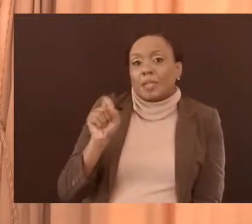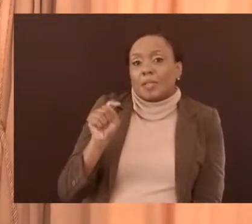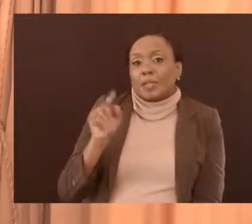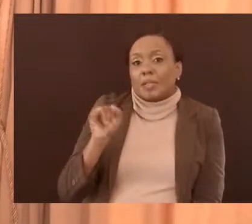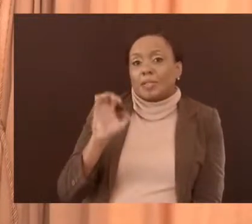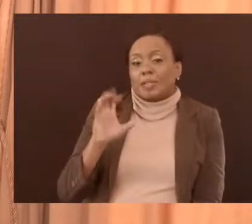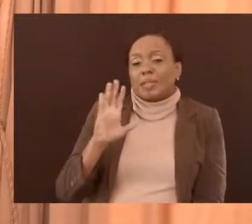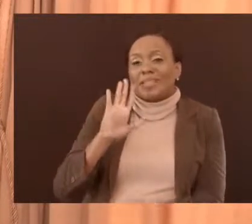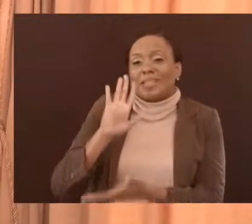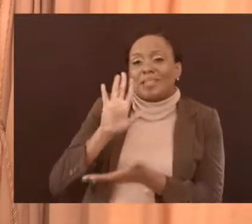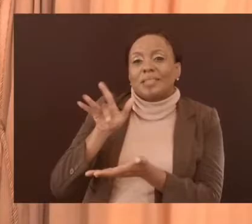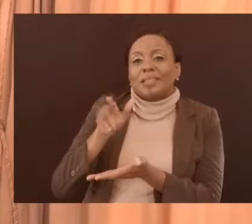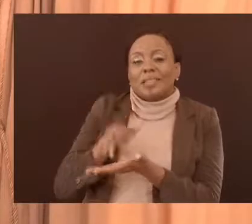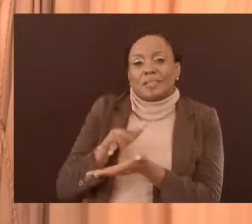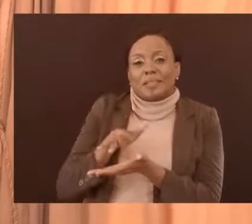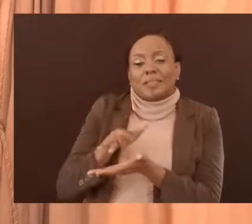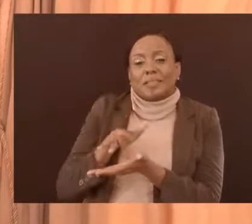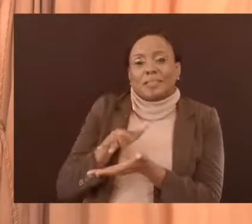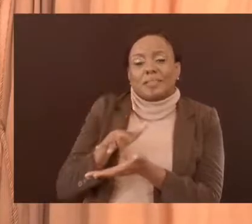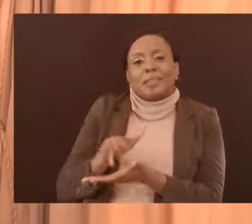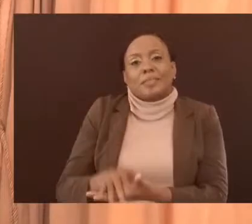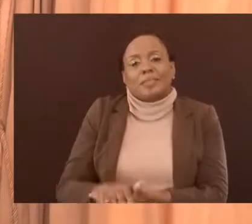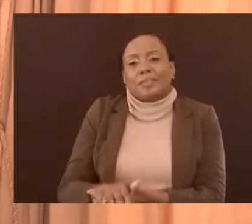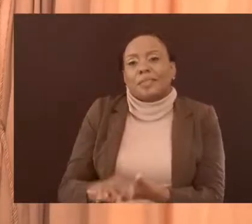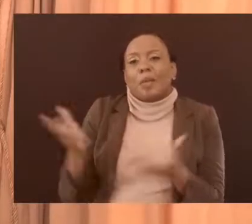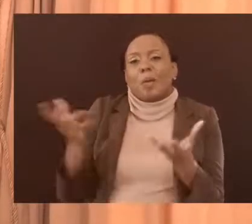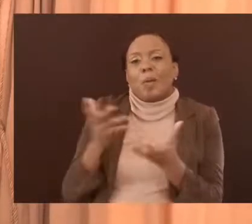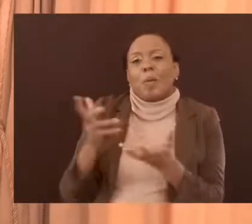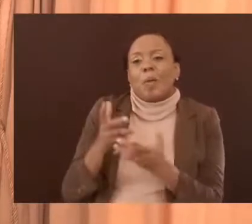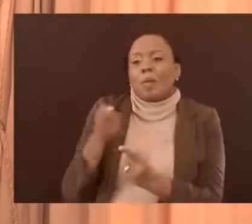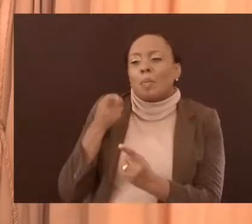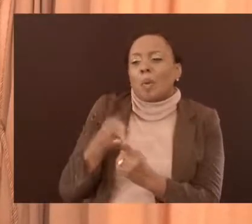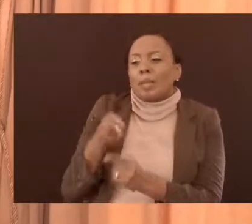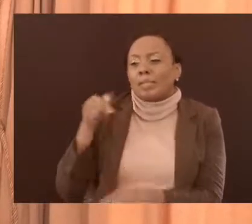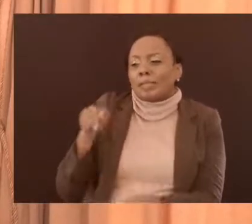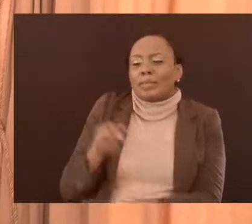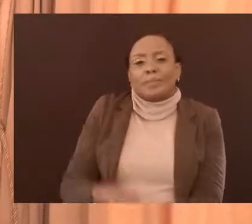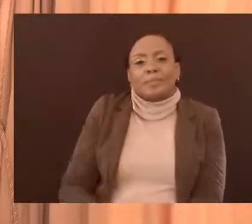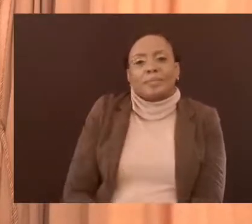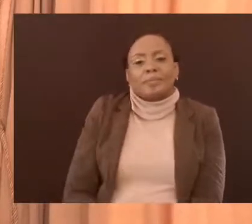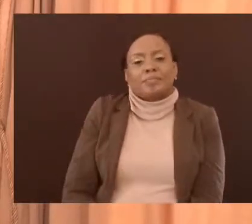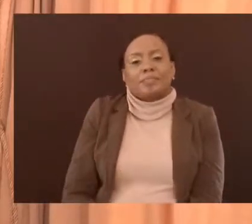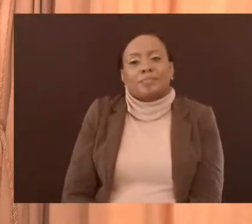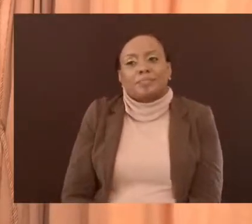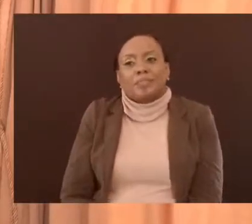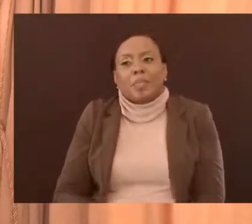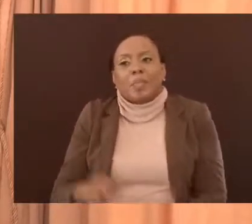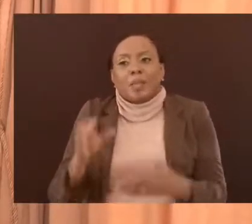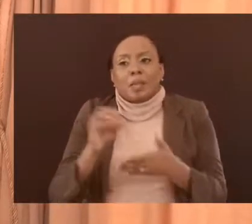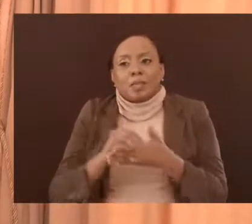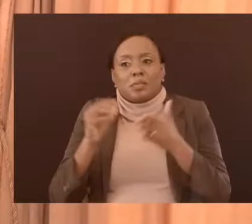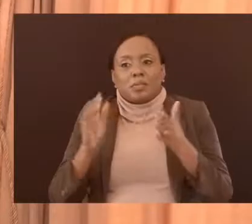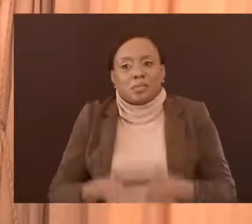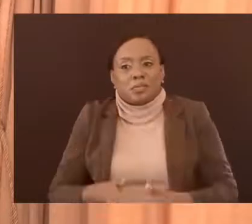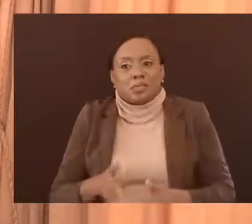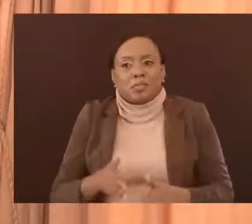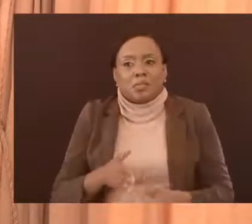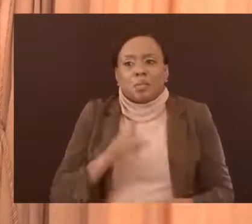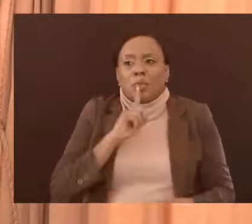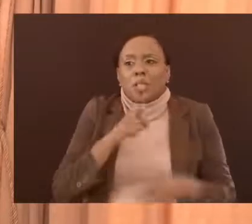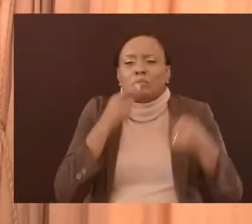of the center is to assist those students within the system who